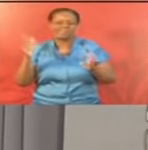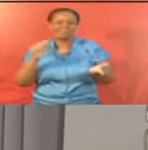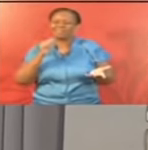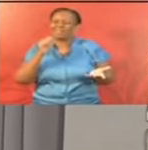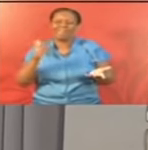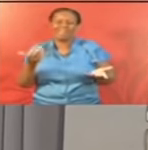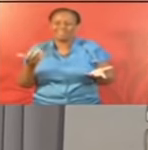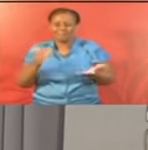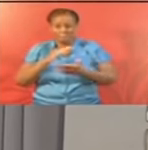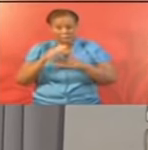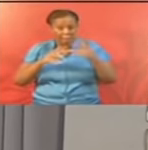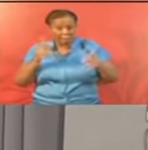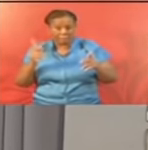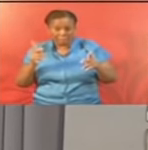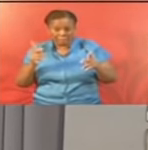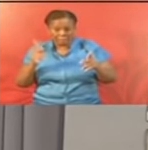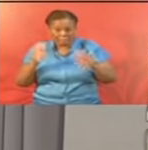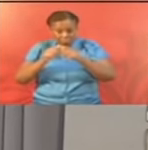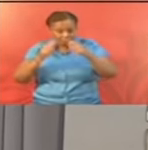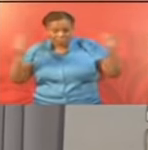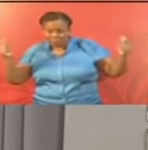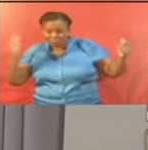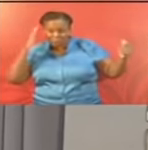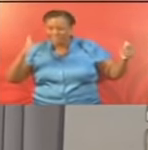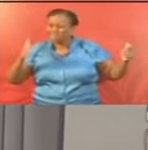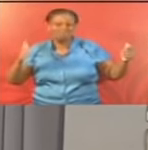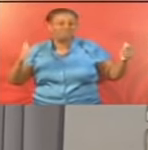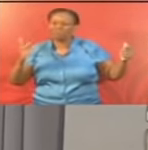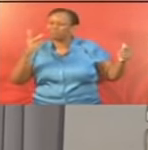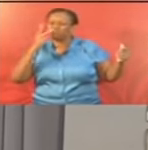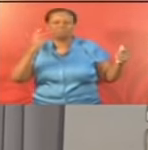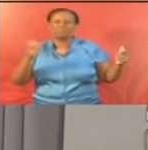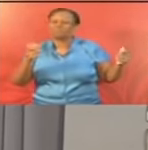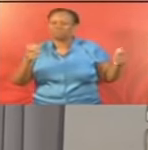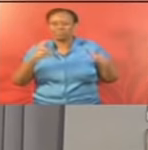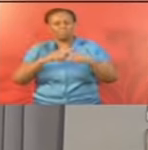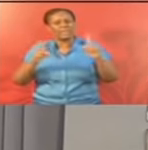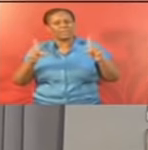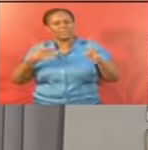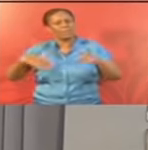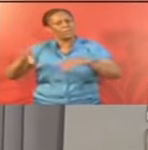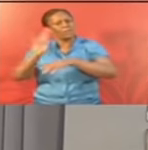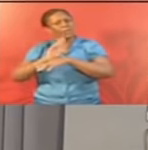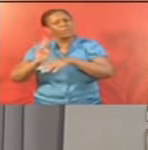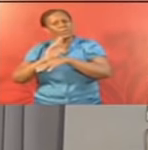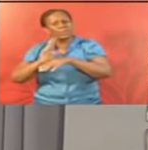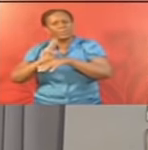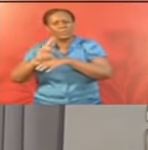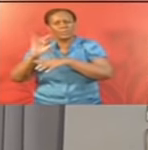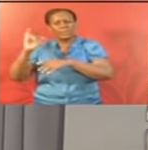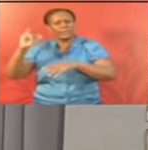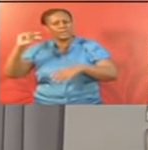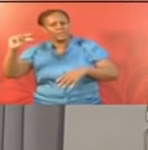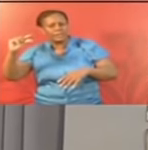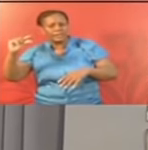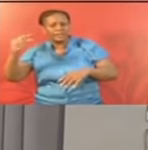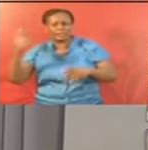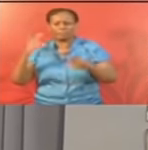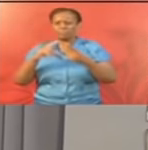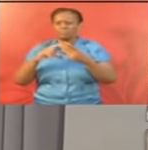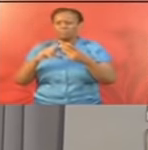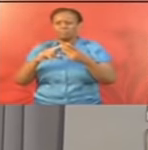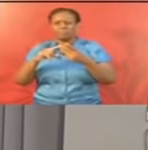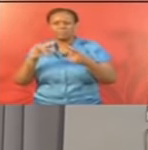on the platforms that they use, like Instagram and Twitter, to reach that exact demographic that you have spoken